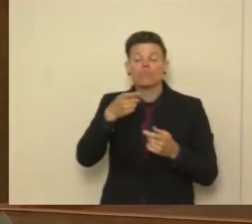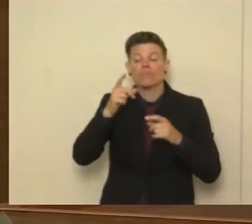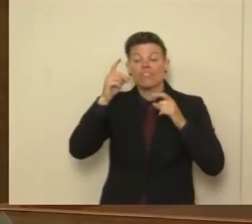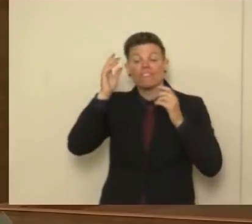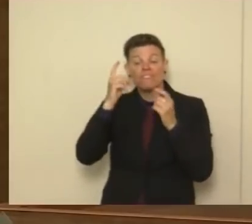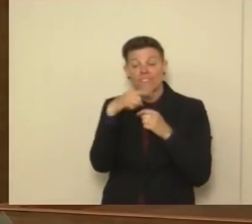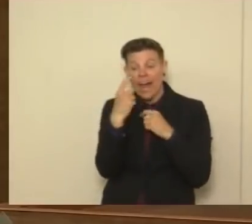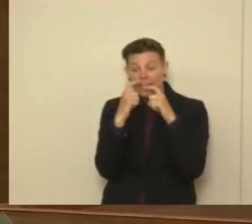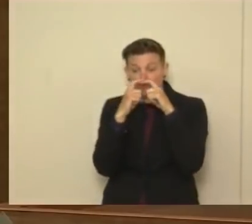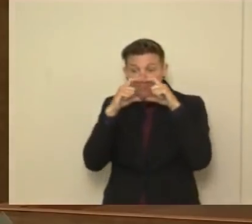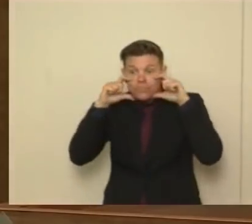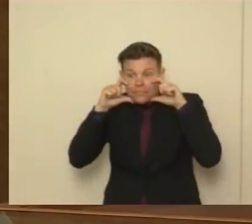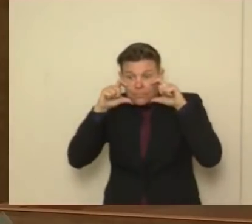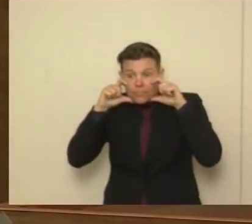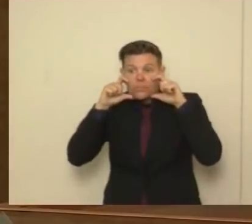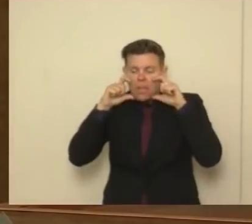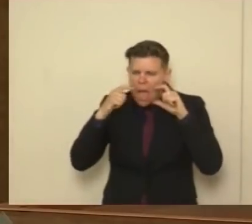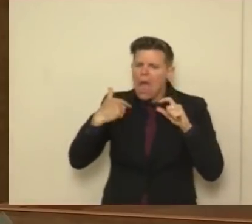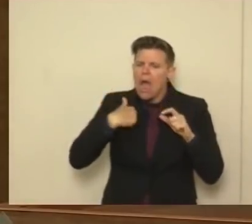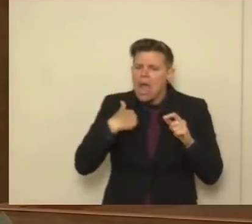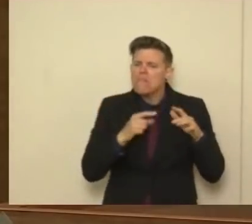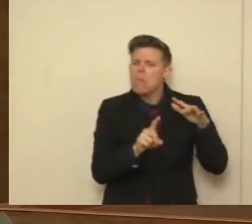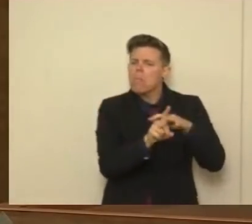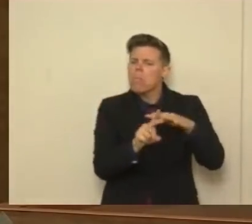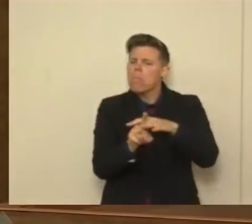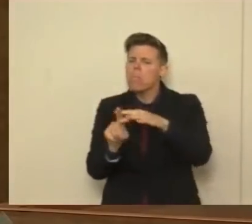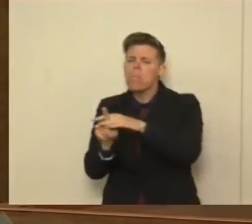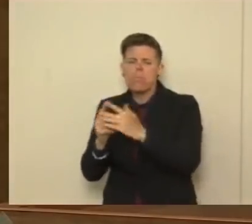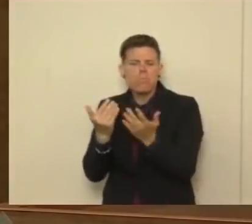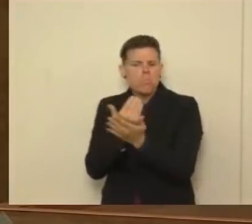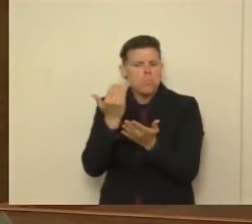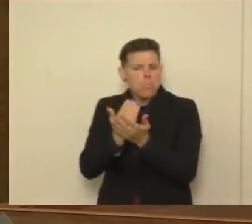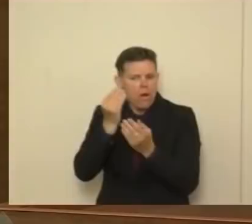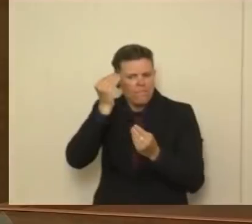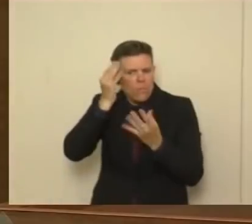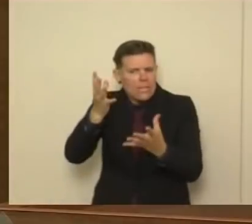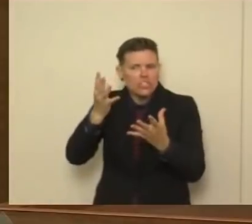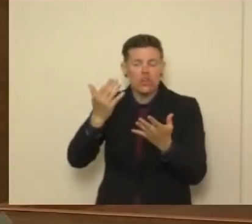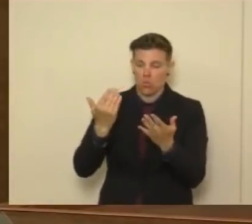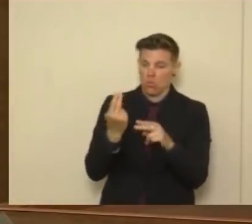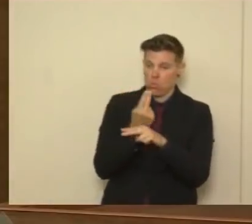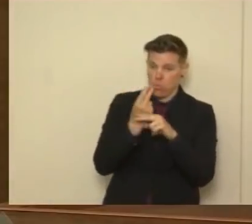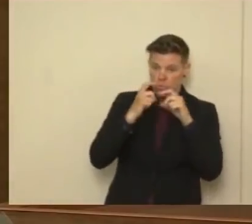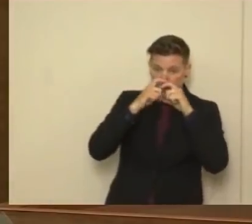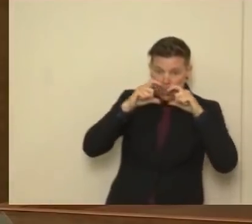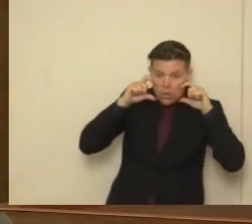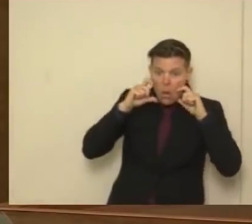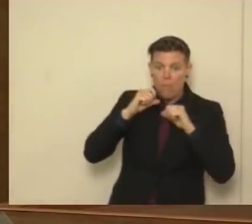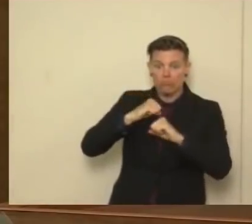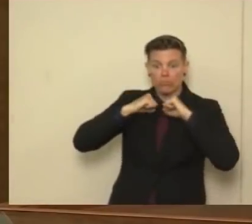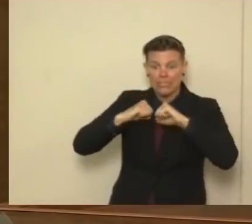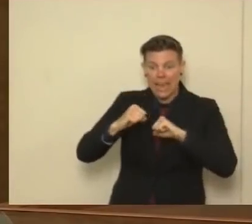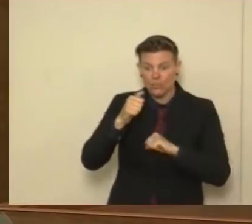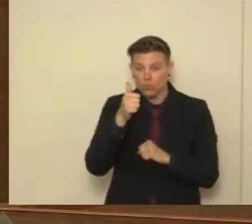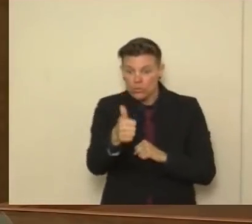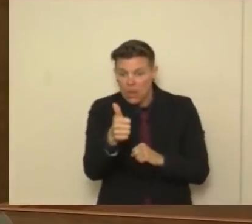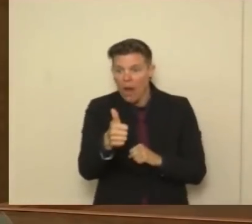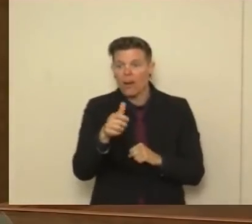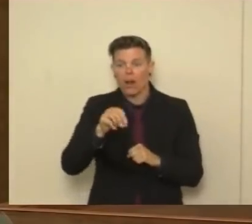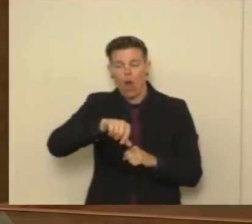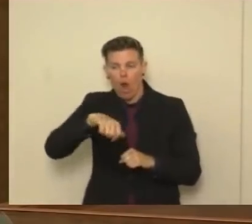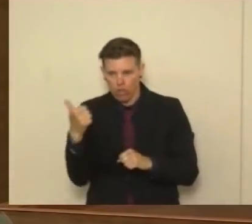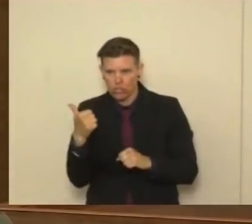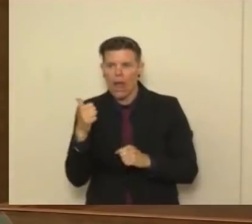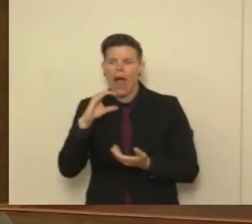little bit of new evidence that not only what we've been telling you, that when you wear a mask, you protect others, but there's some evidence now that it lowers your risk